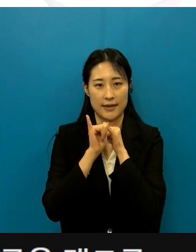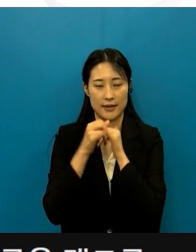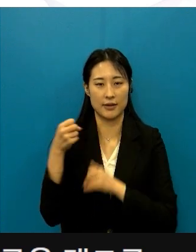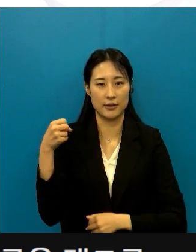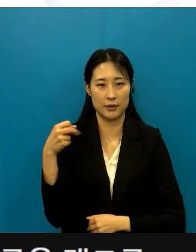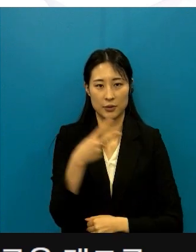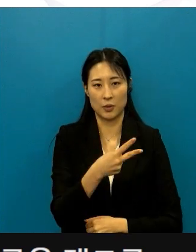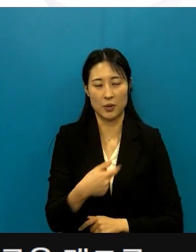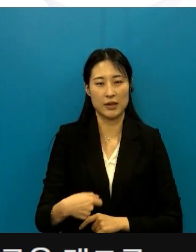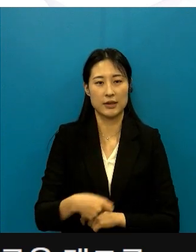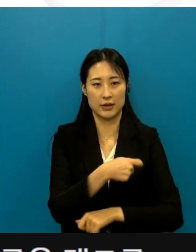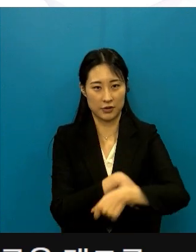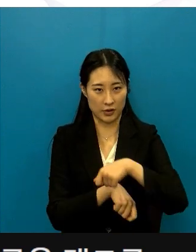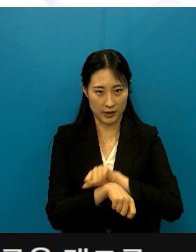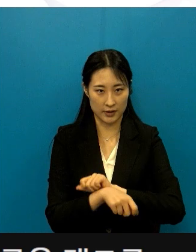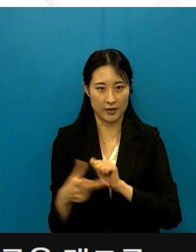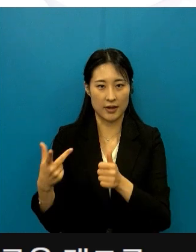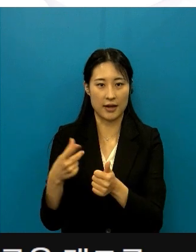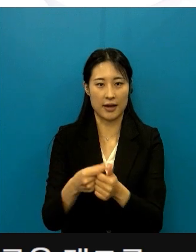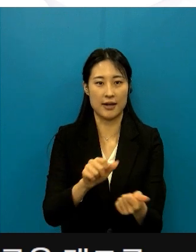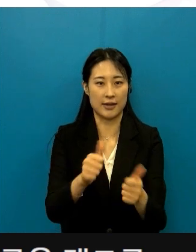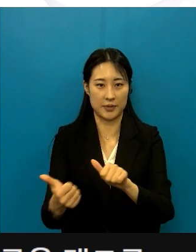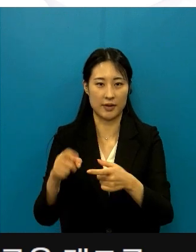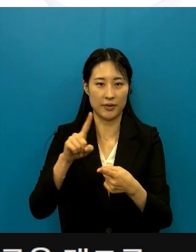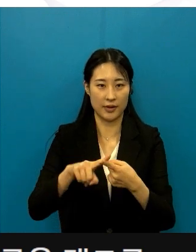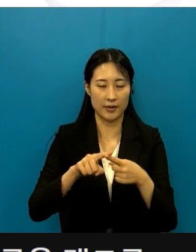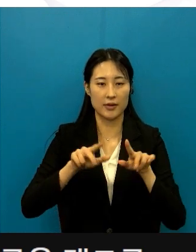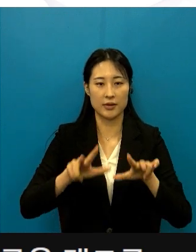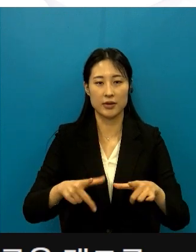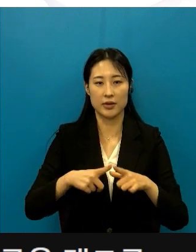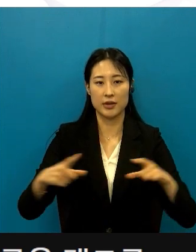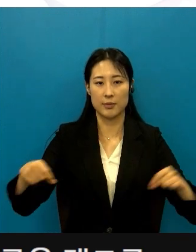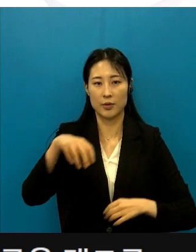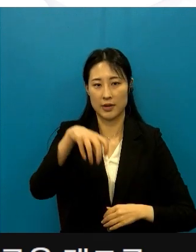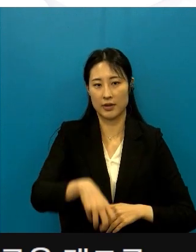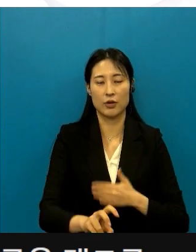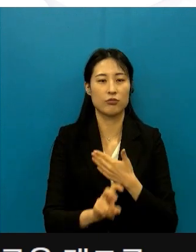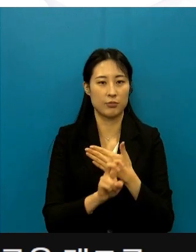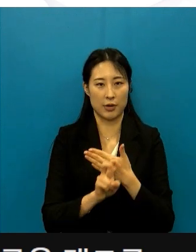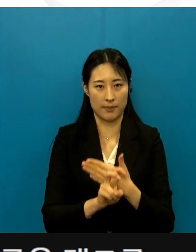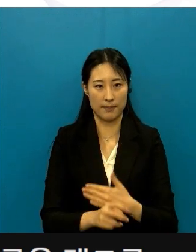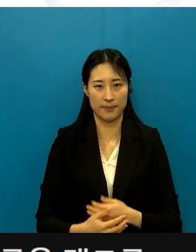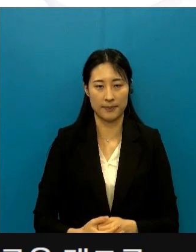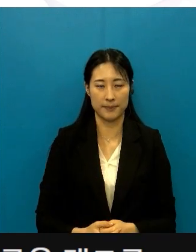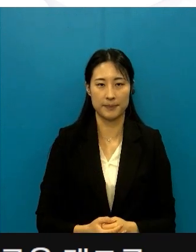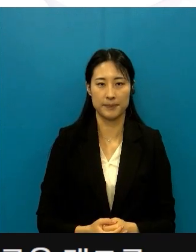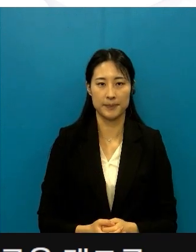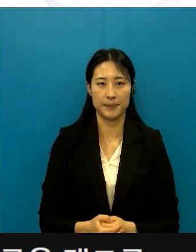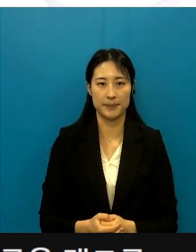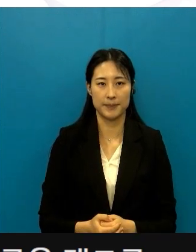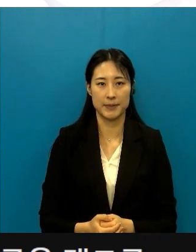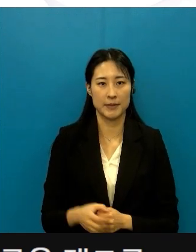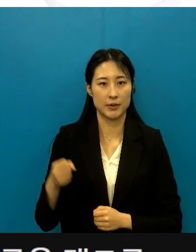under our country. No laws or official guidelines govern medical assistance